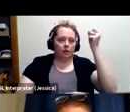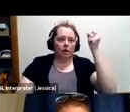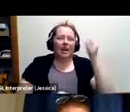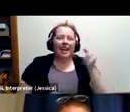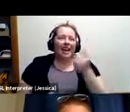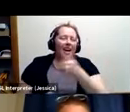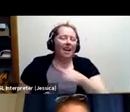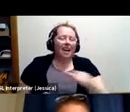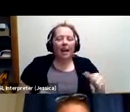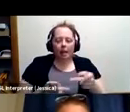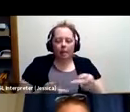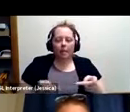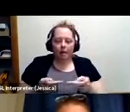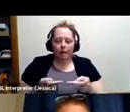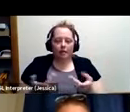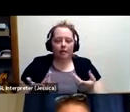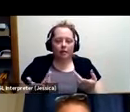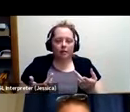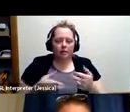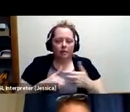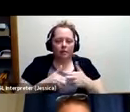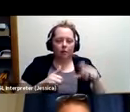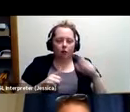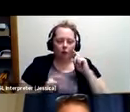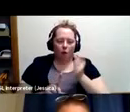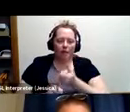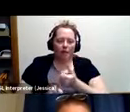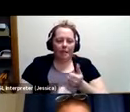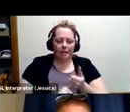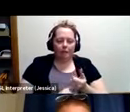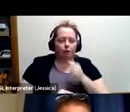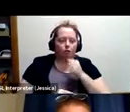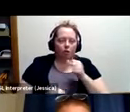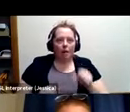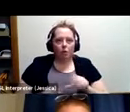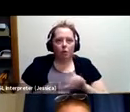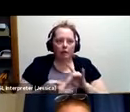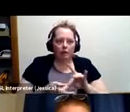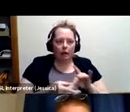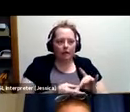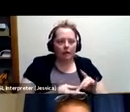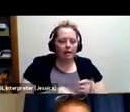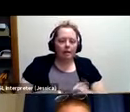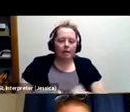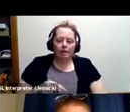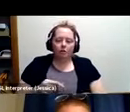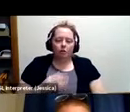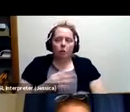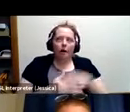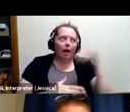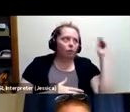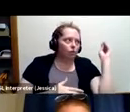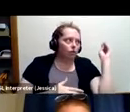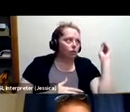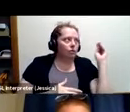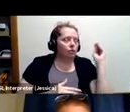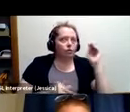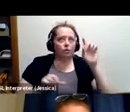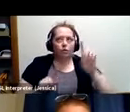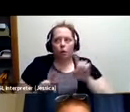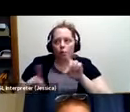really difficult for them to connect, places where youth aren't able to freely move and attend and go to community centers or events. So being able to support